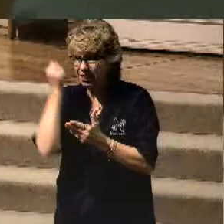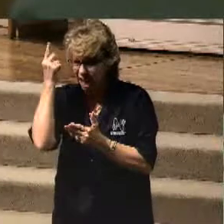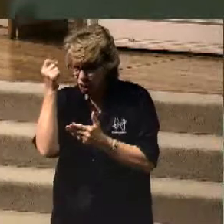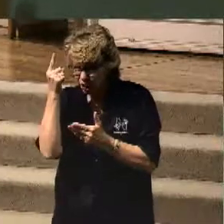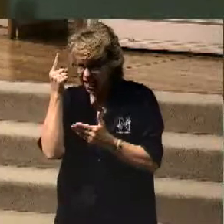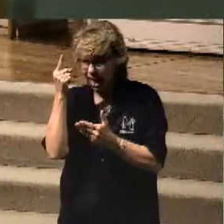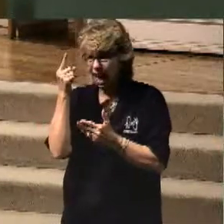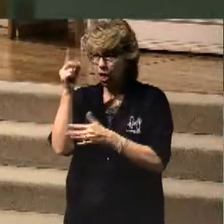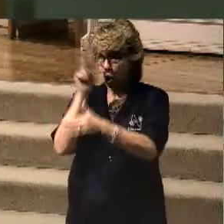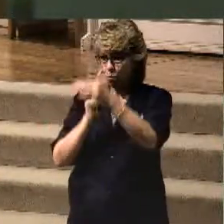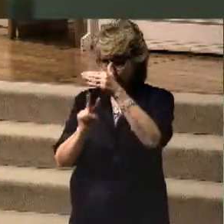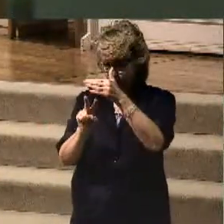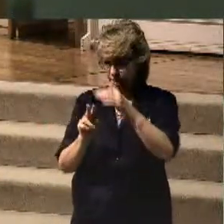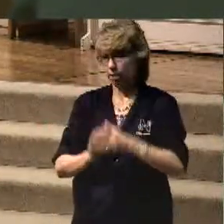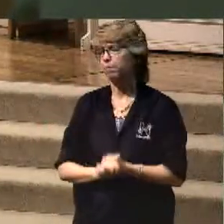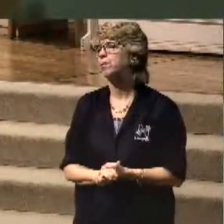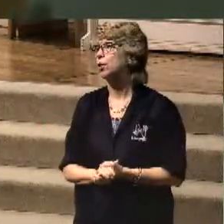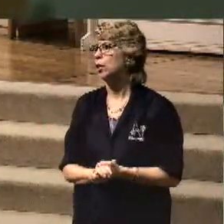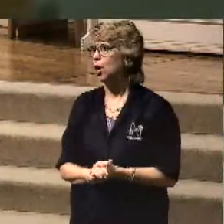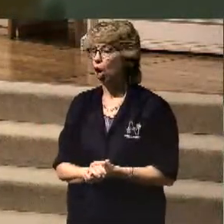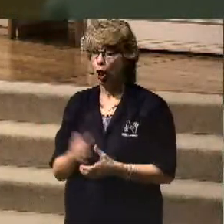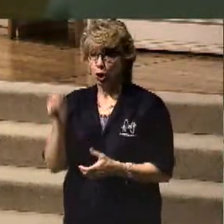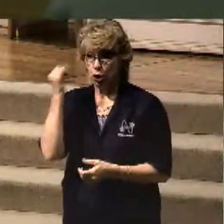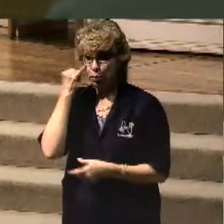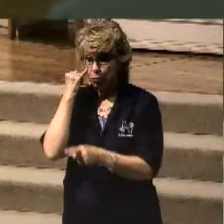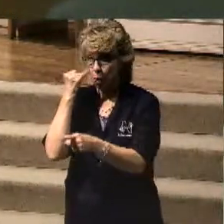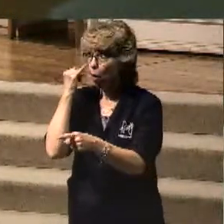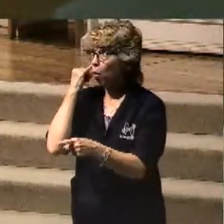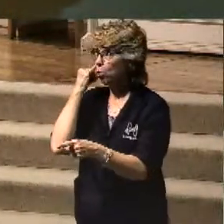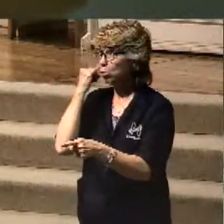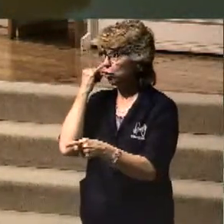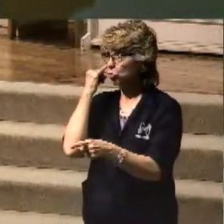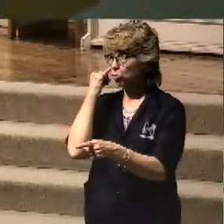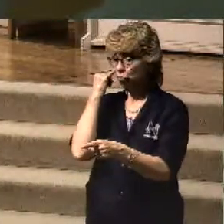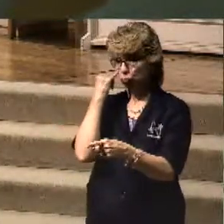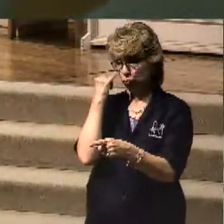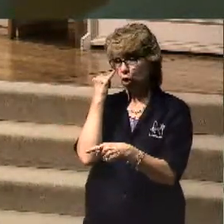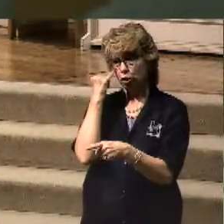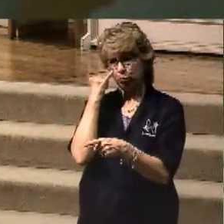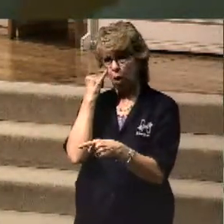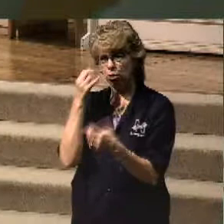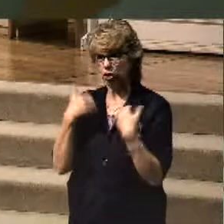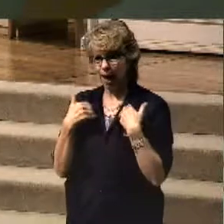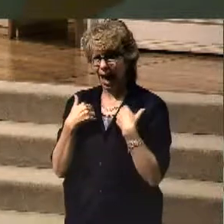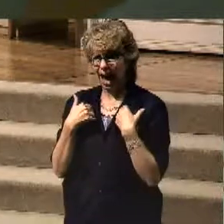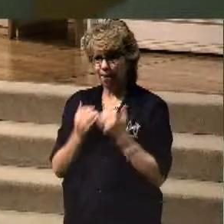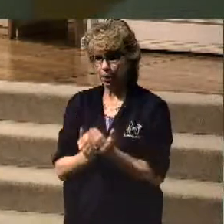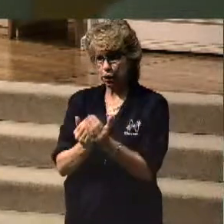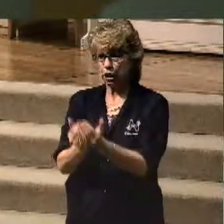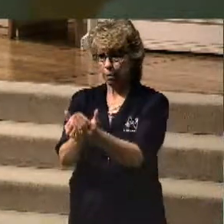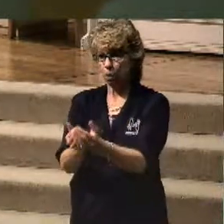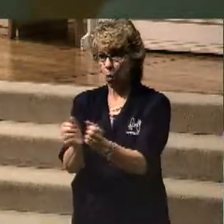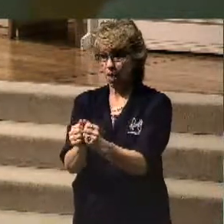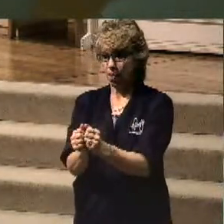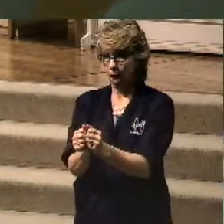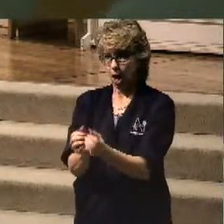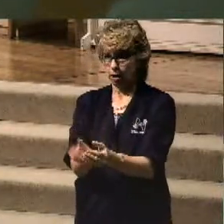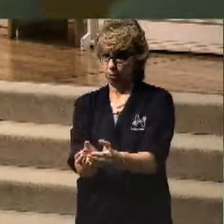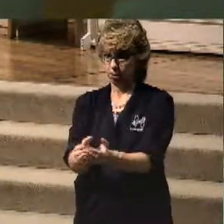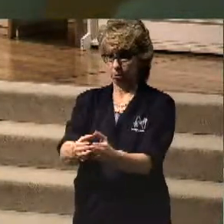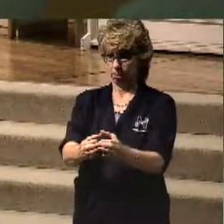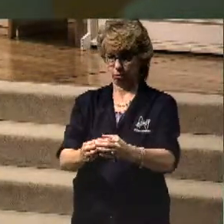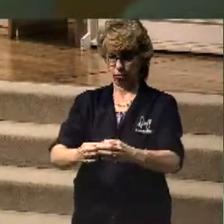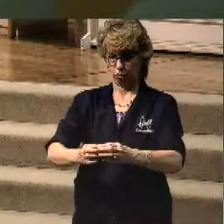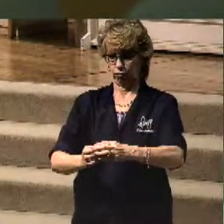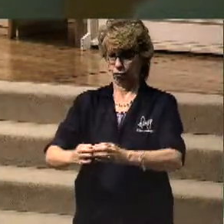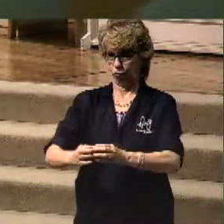prophecy. If you had a ship and you were navigating that ship by a compass, and that compass were